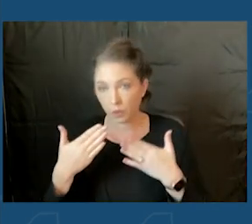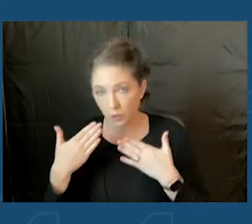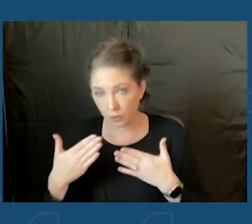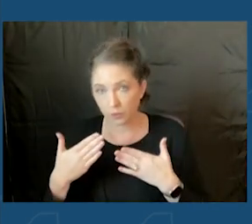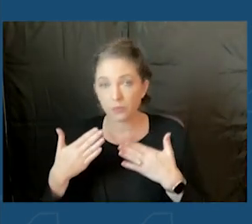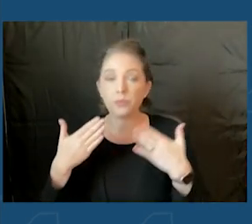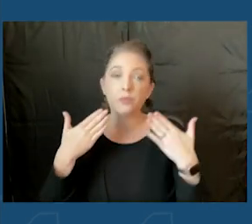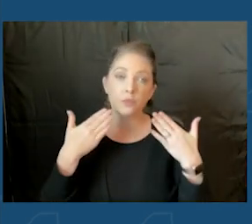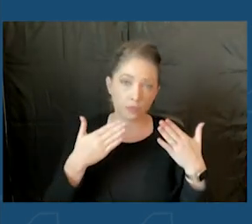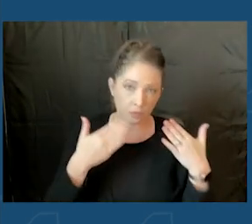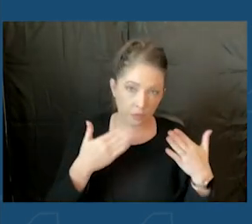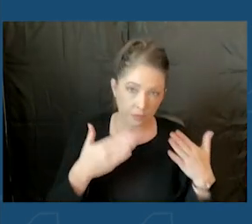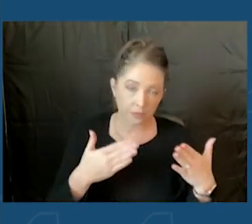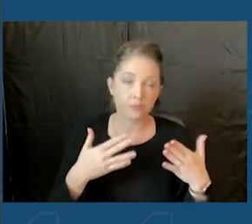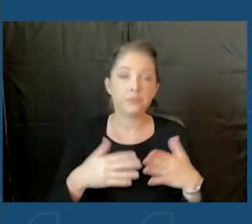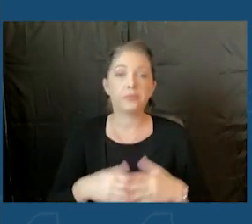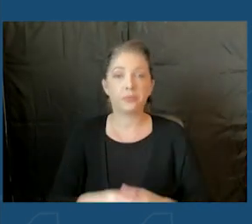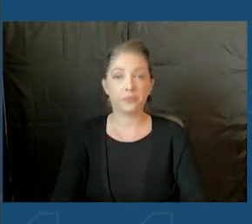you, thank you.